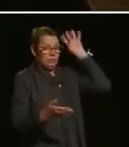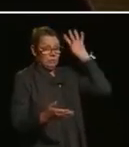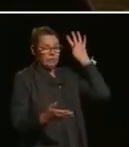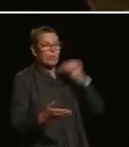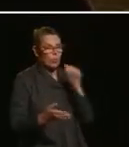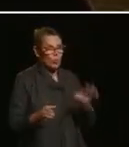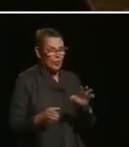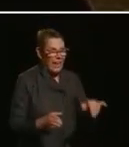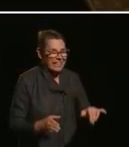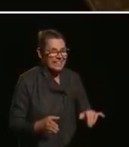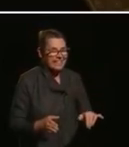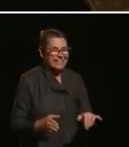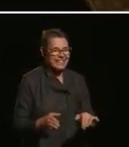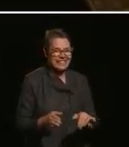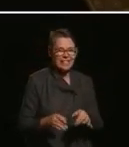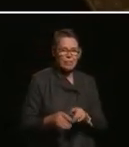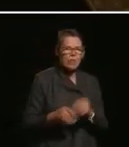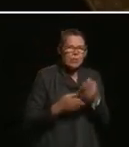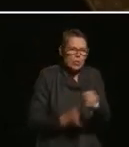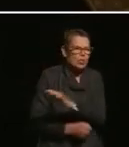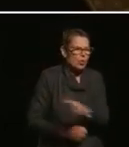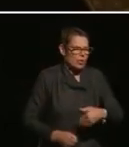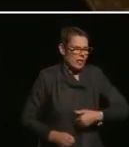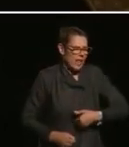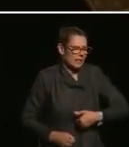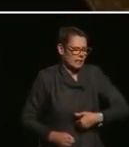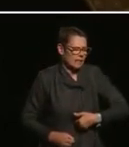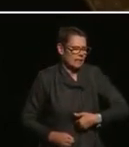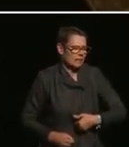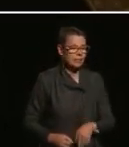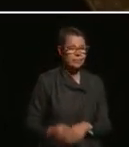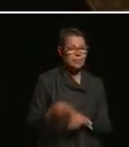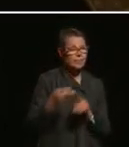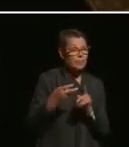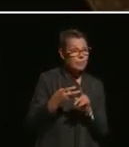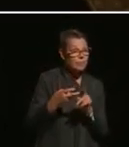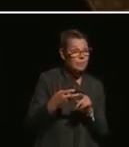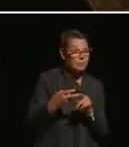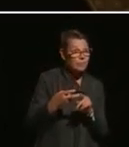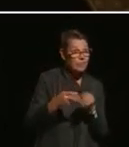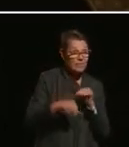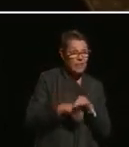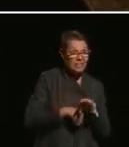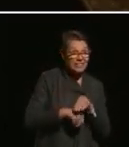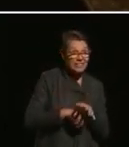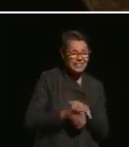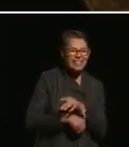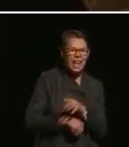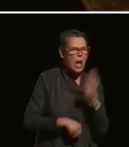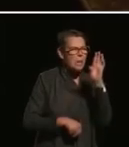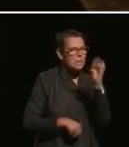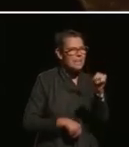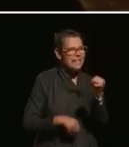And the second thing is to be brave. Be